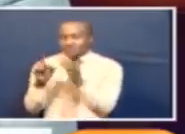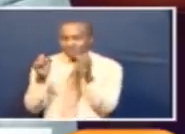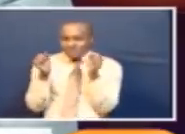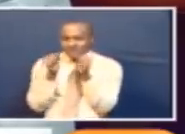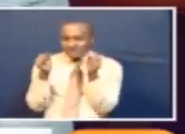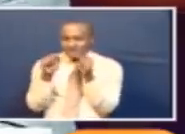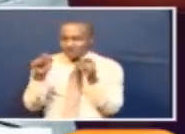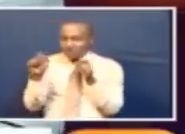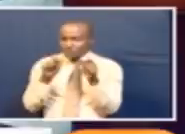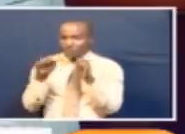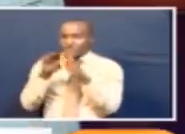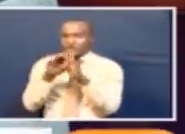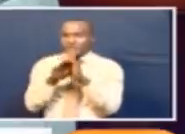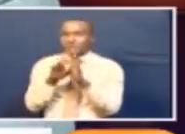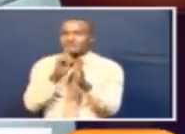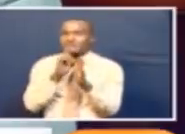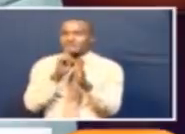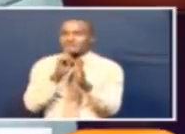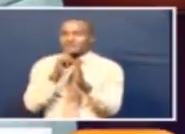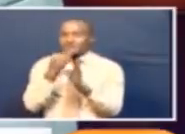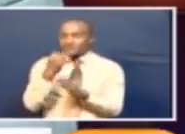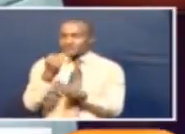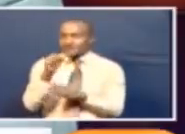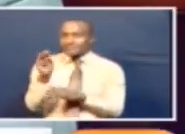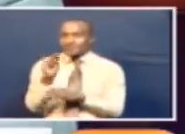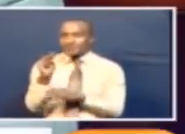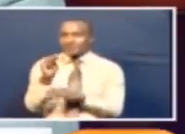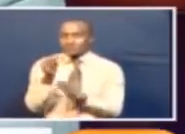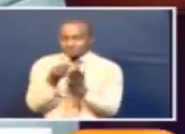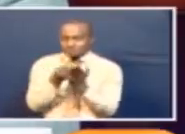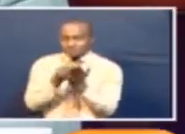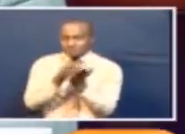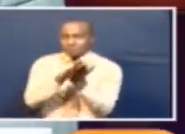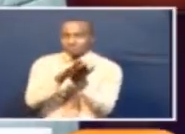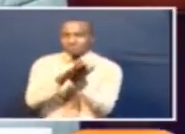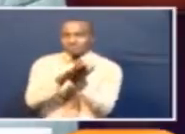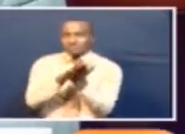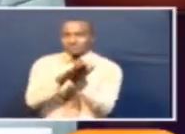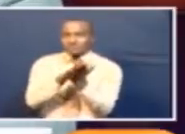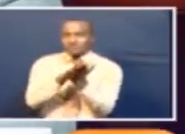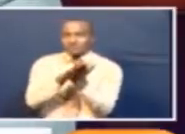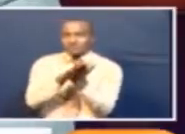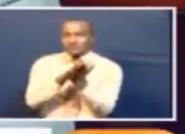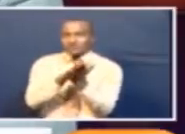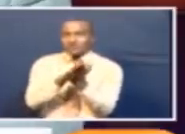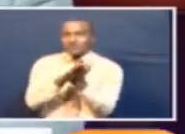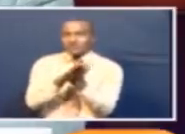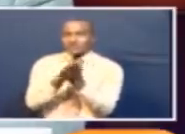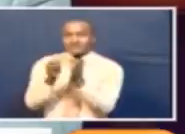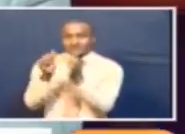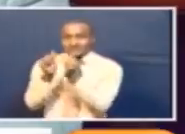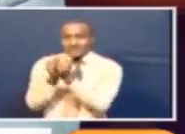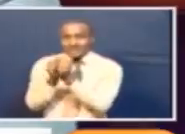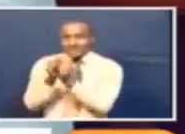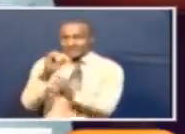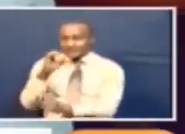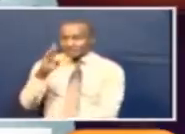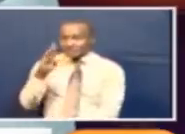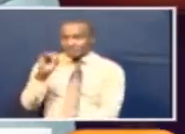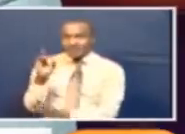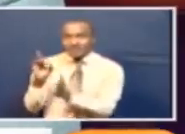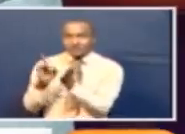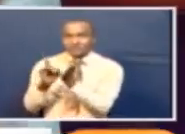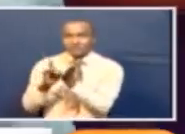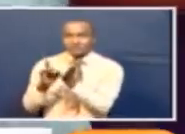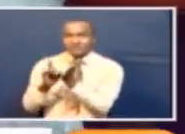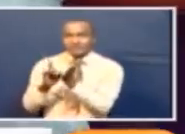already declared that they have set aside 500 million shillings for 10 Cuban doctors just to go and do